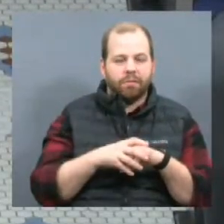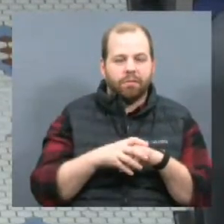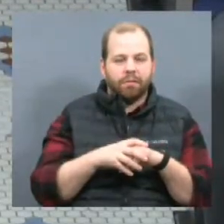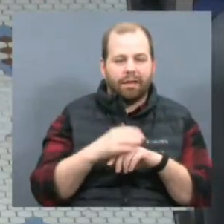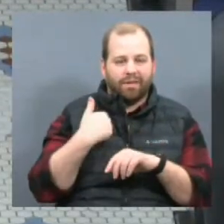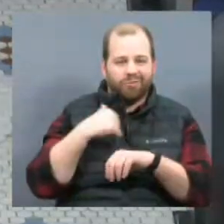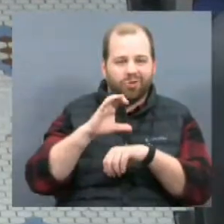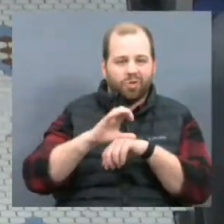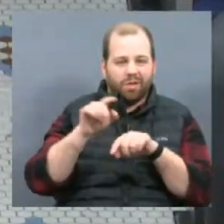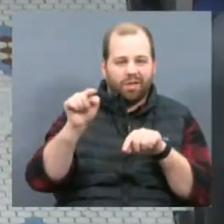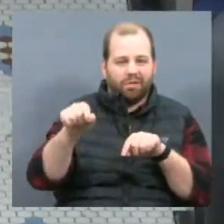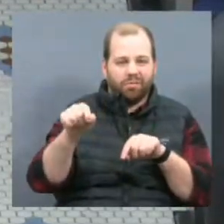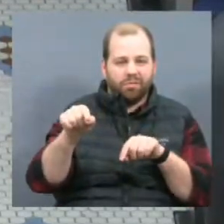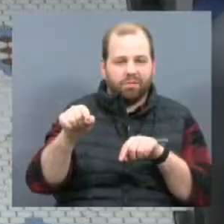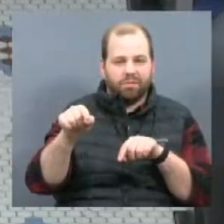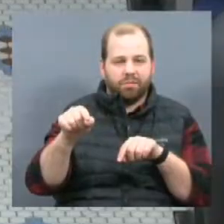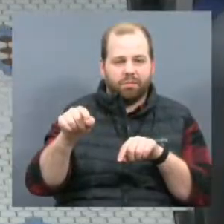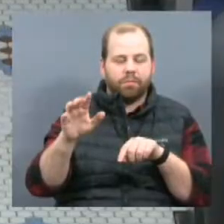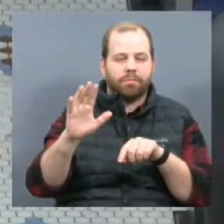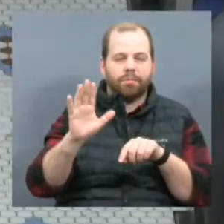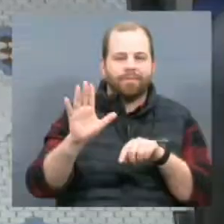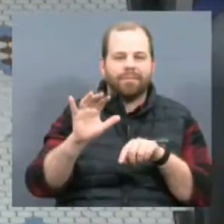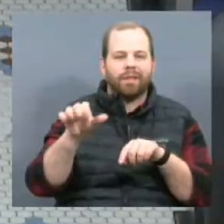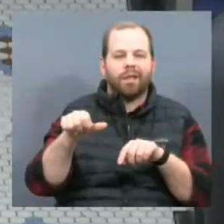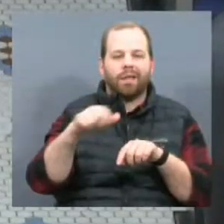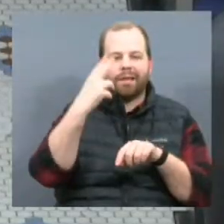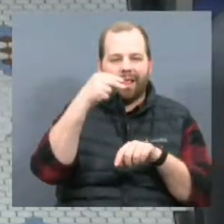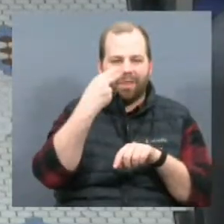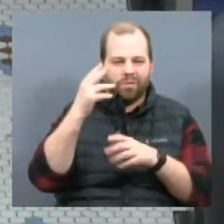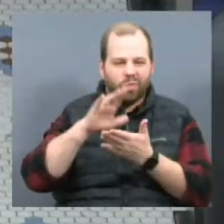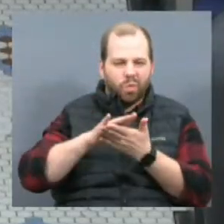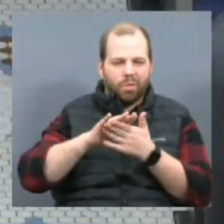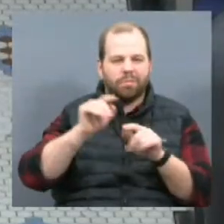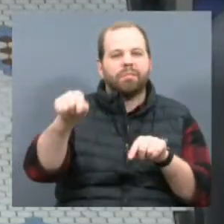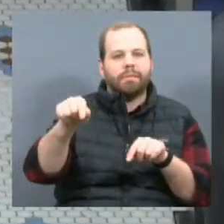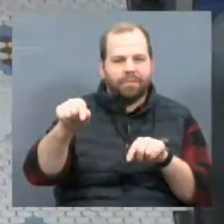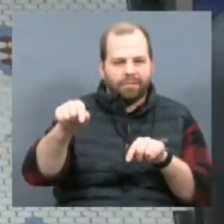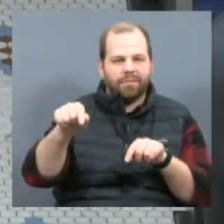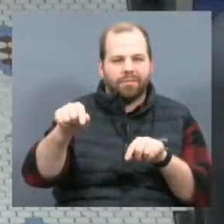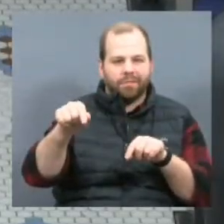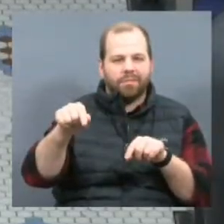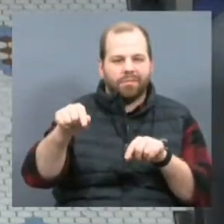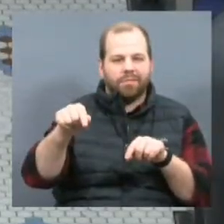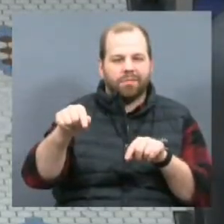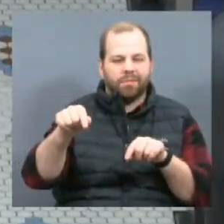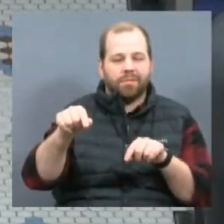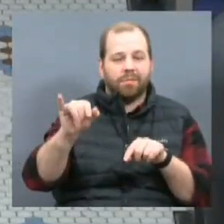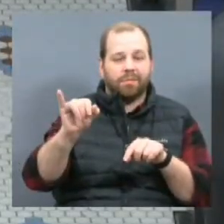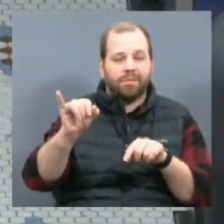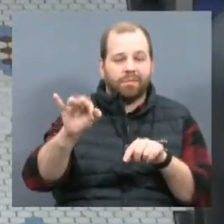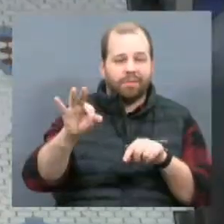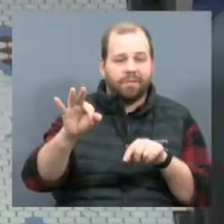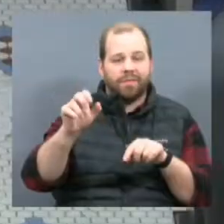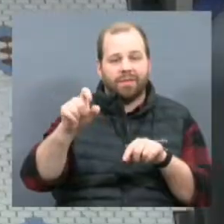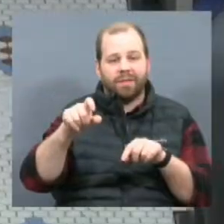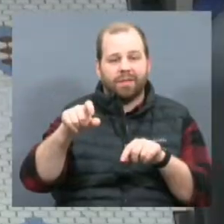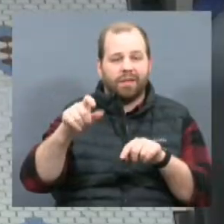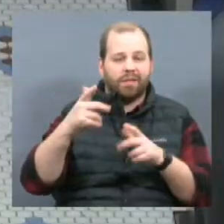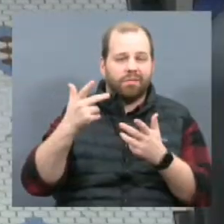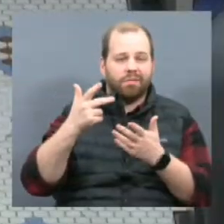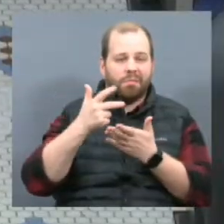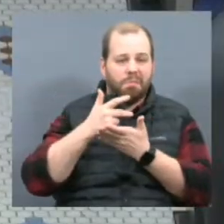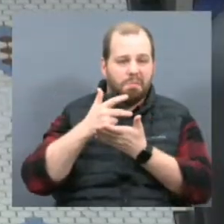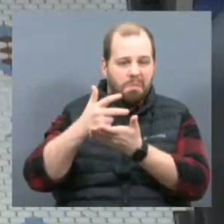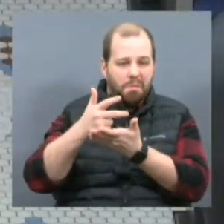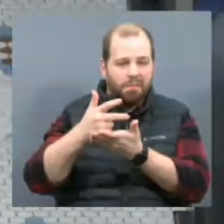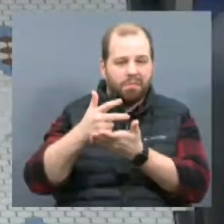There's a church, there's a school, sorry. There's a school, St. Mary's, and if they need overflow parking there, they